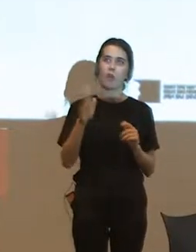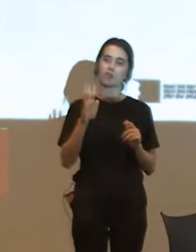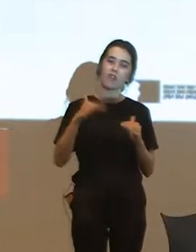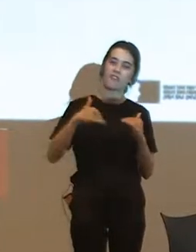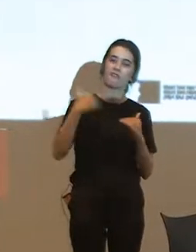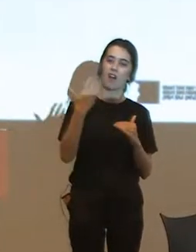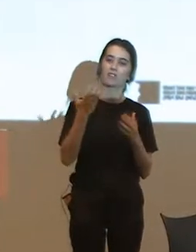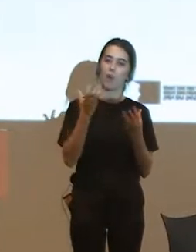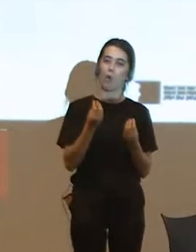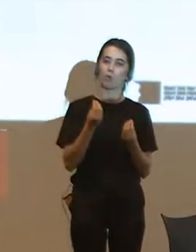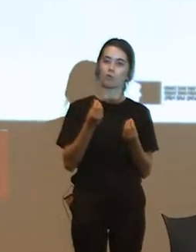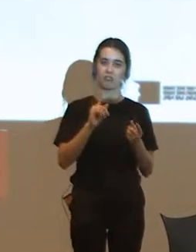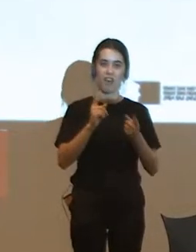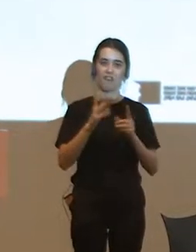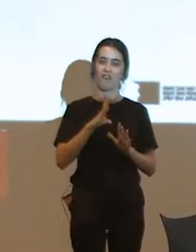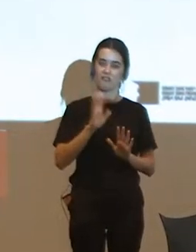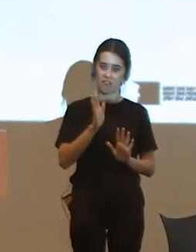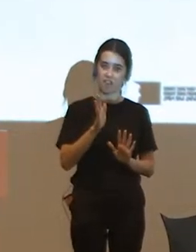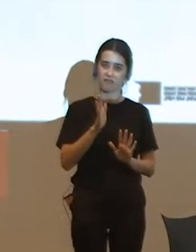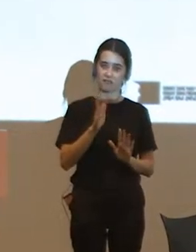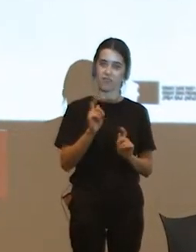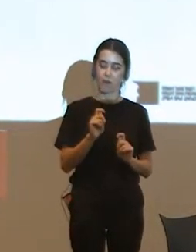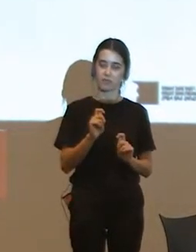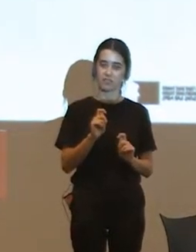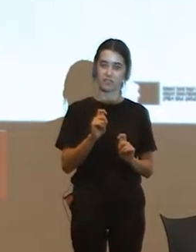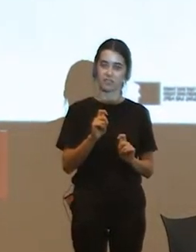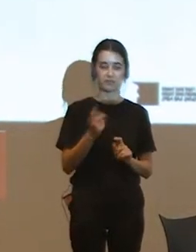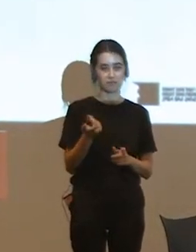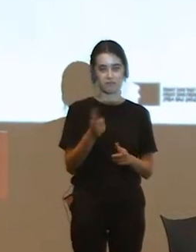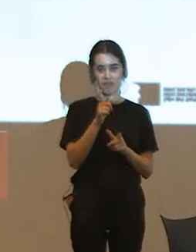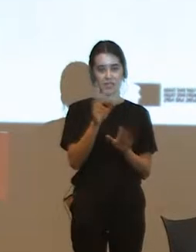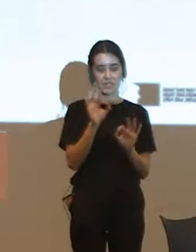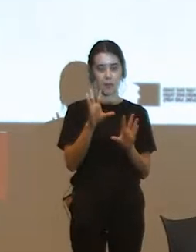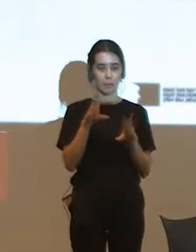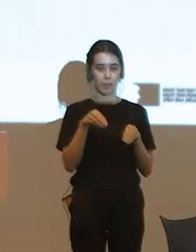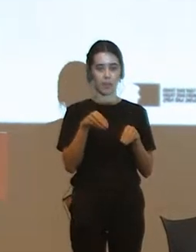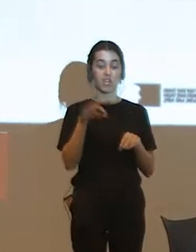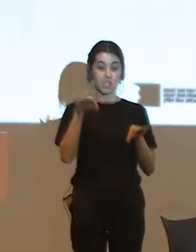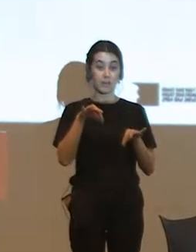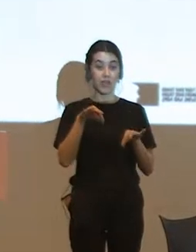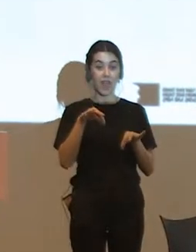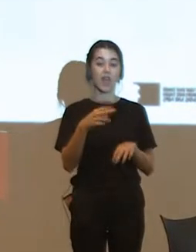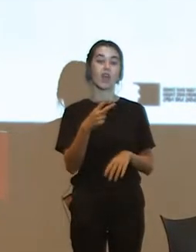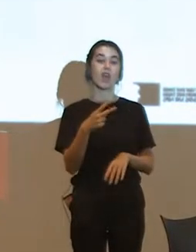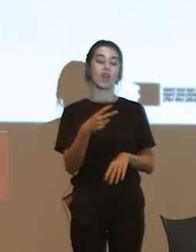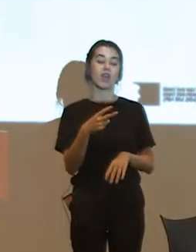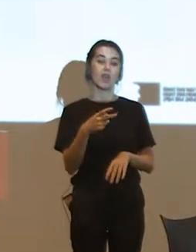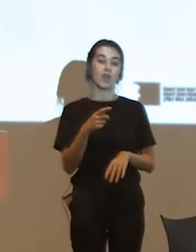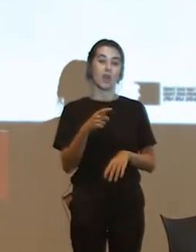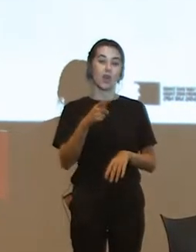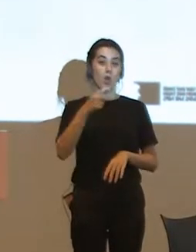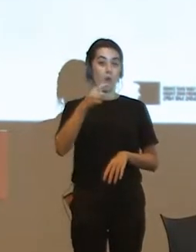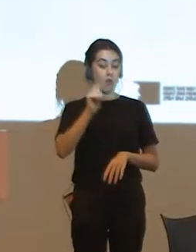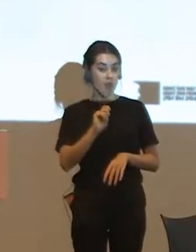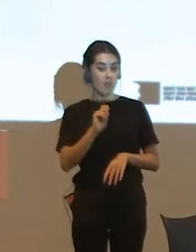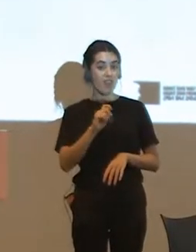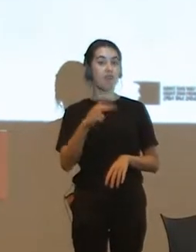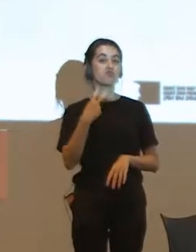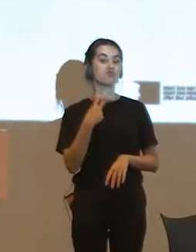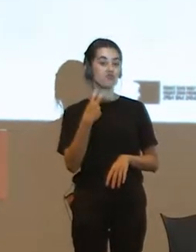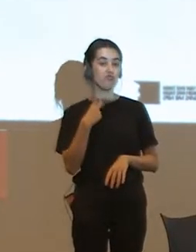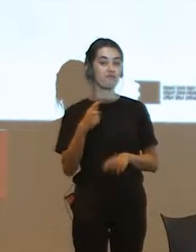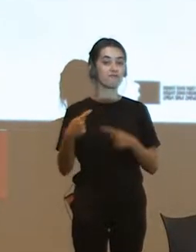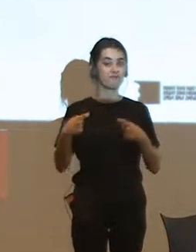ukraine it's uh what we see is that there is a double standard from the side of the government that of course